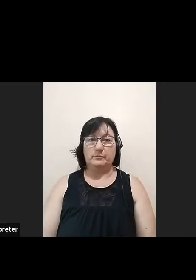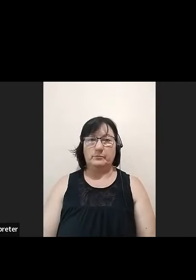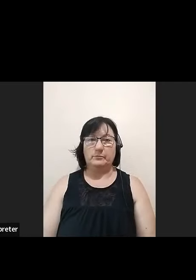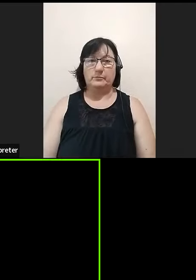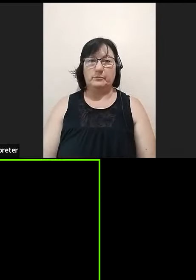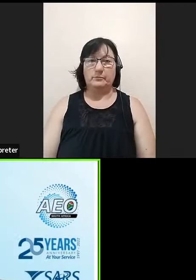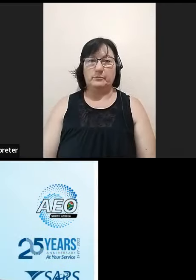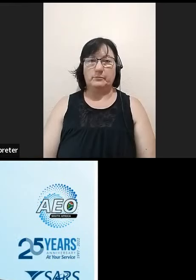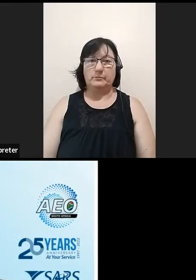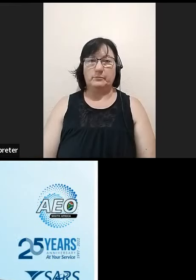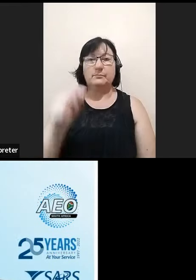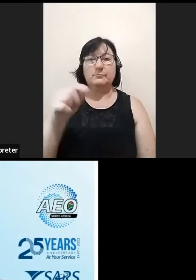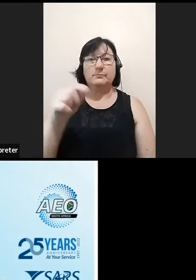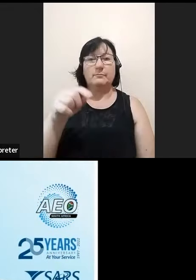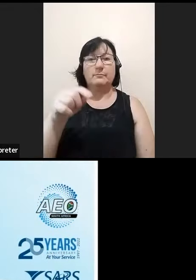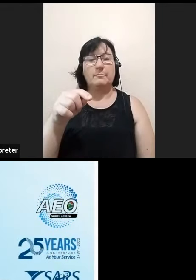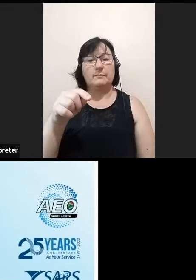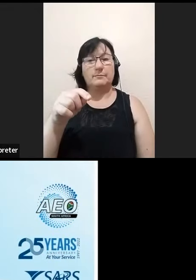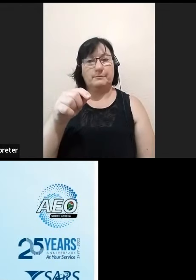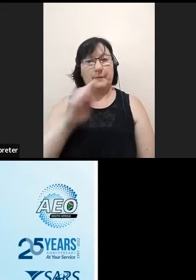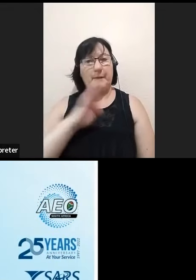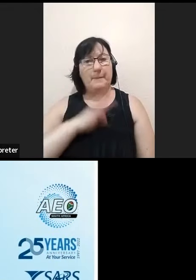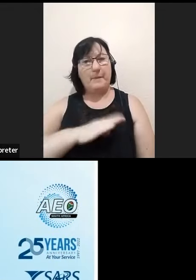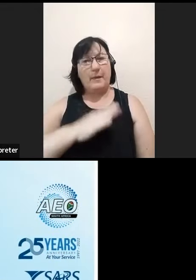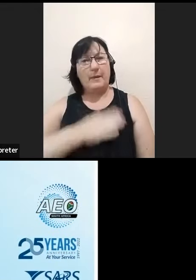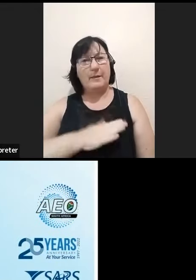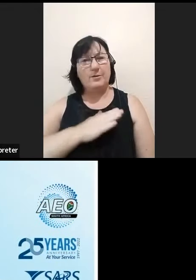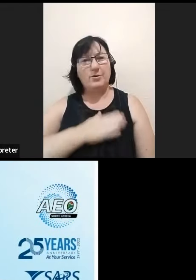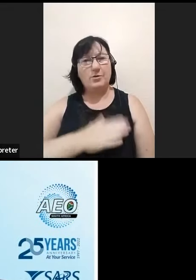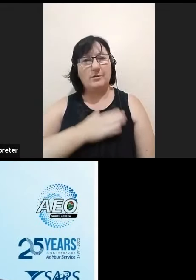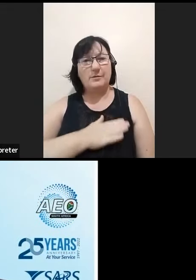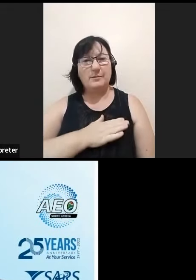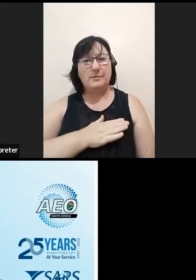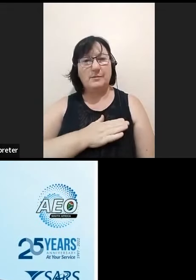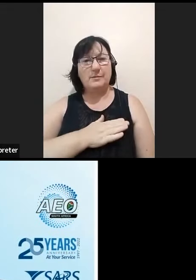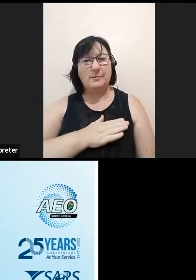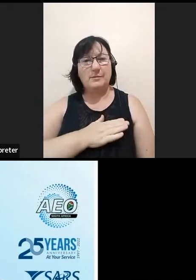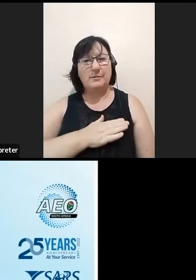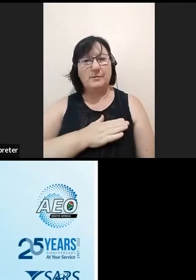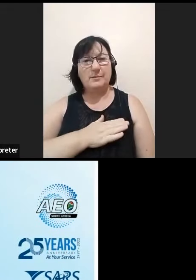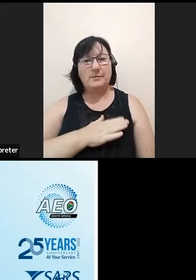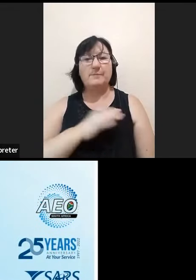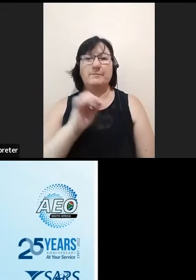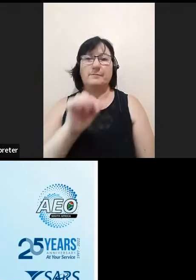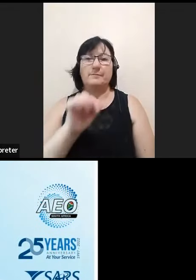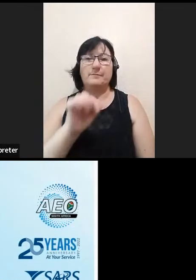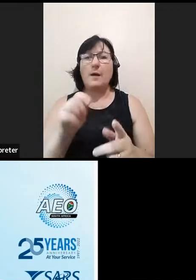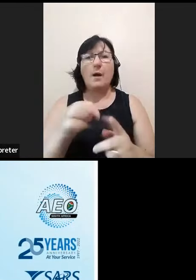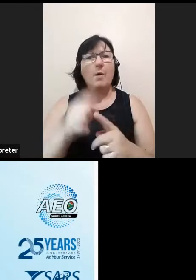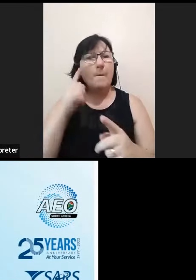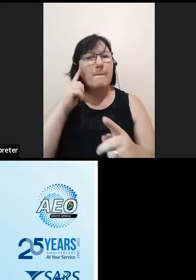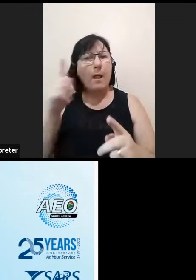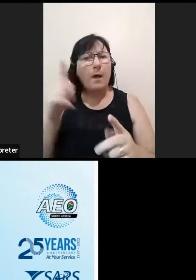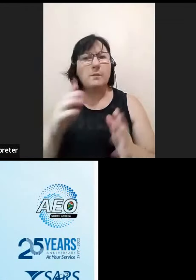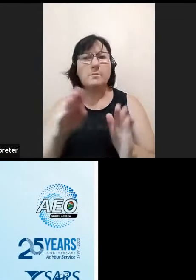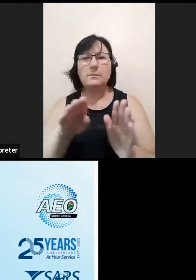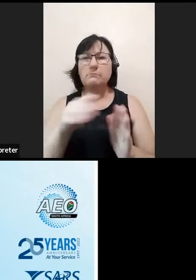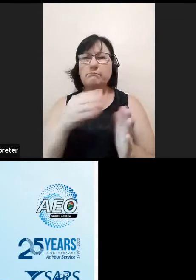Patience will take us through some of the compliance journey requirements if you want to be a compliant